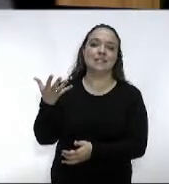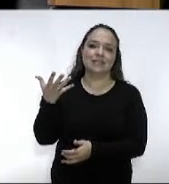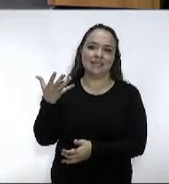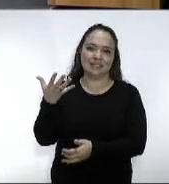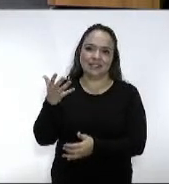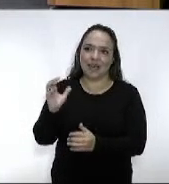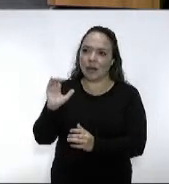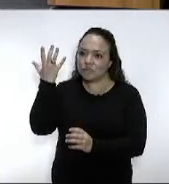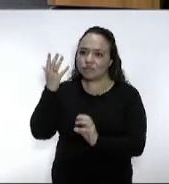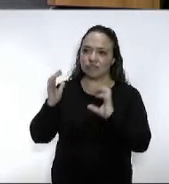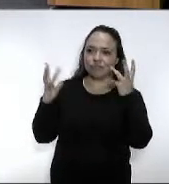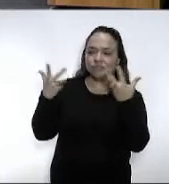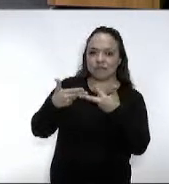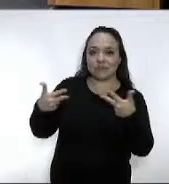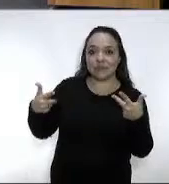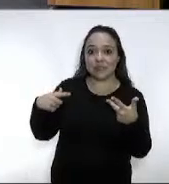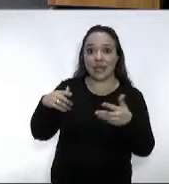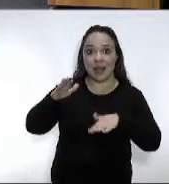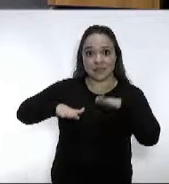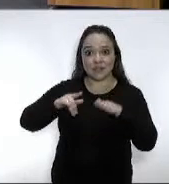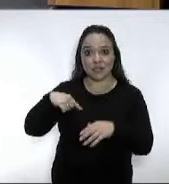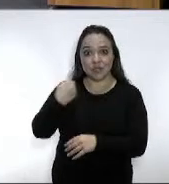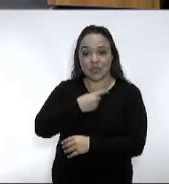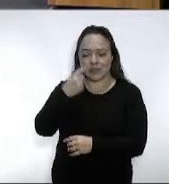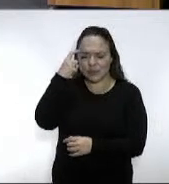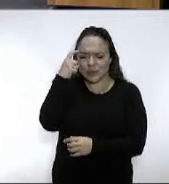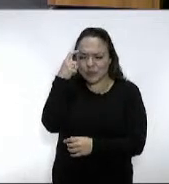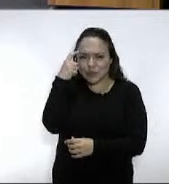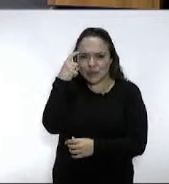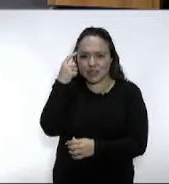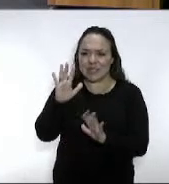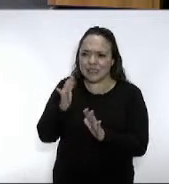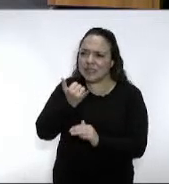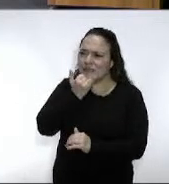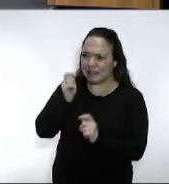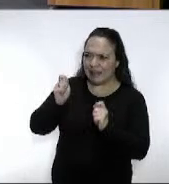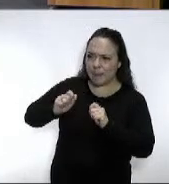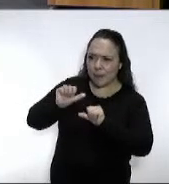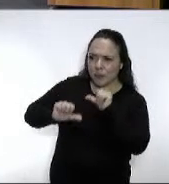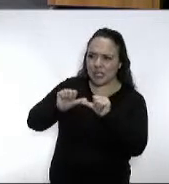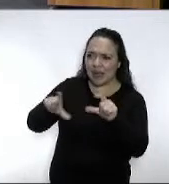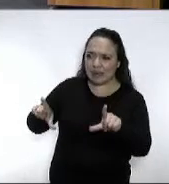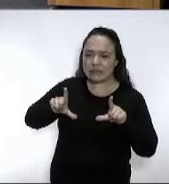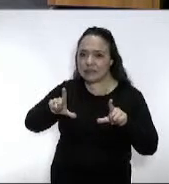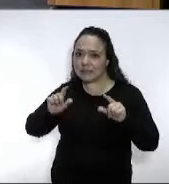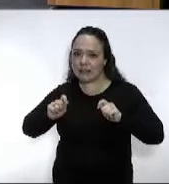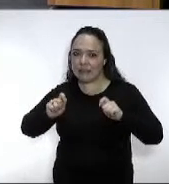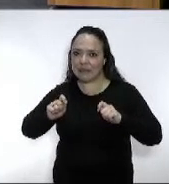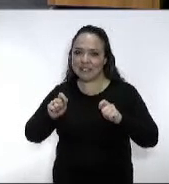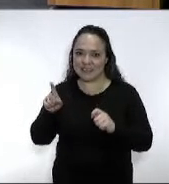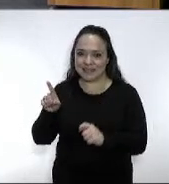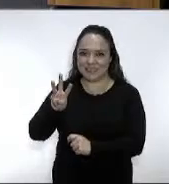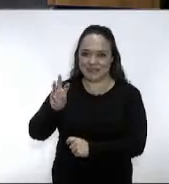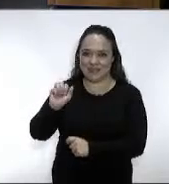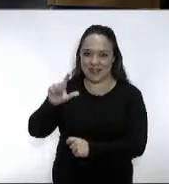sessions, advising sessions, opening up the way for us, promoting events, experiences, and healing